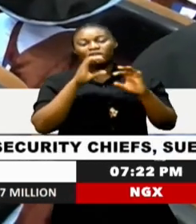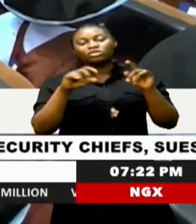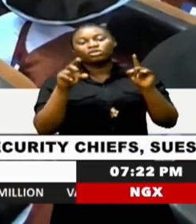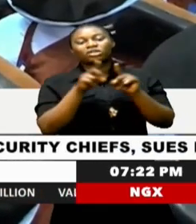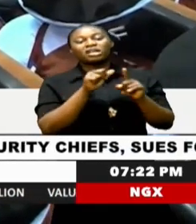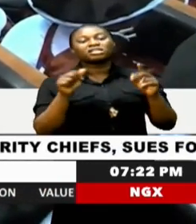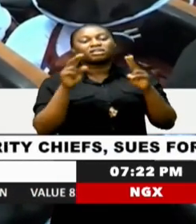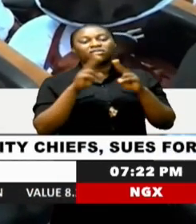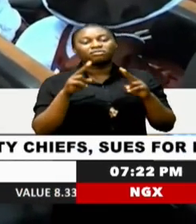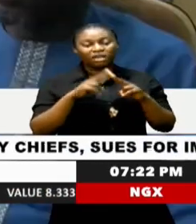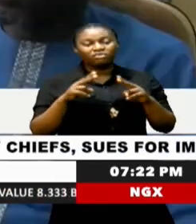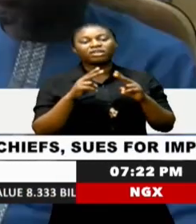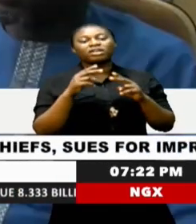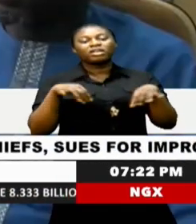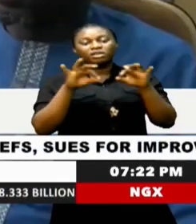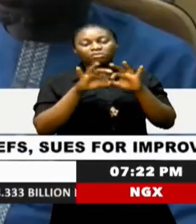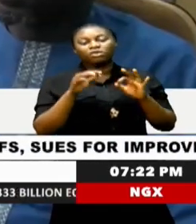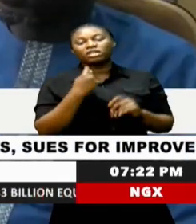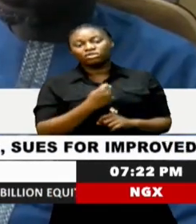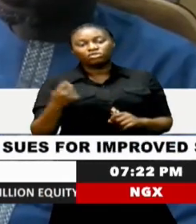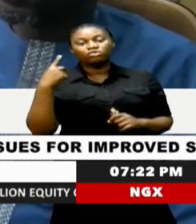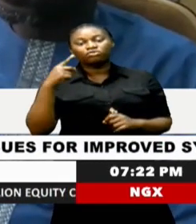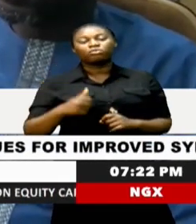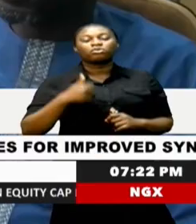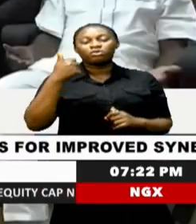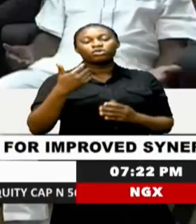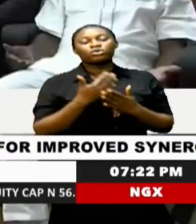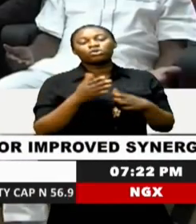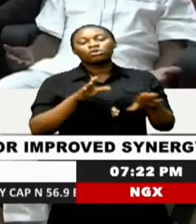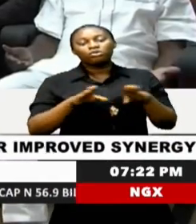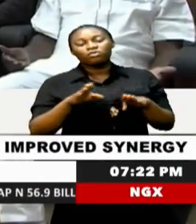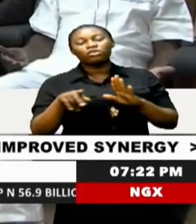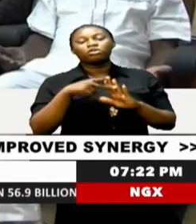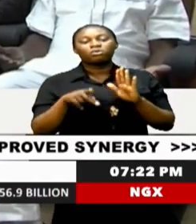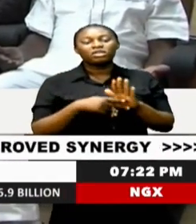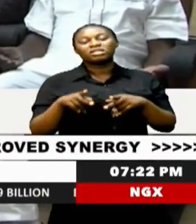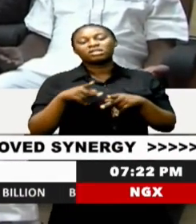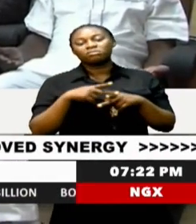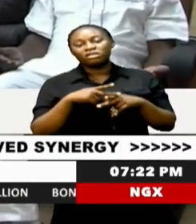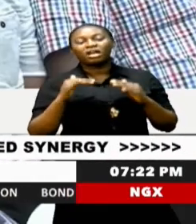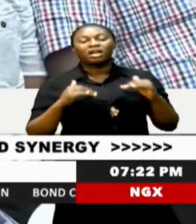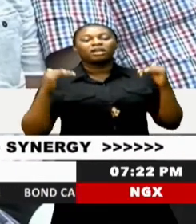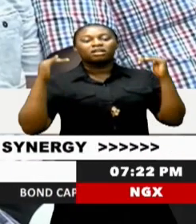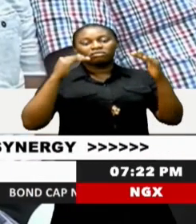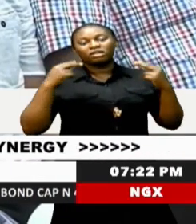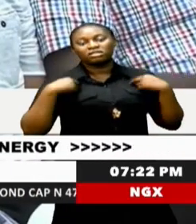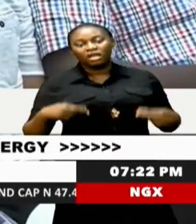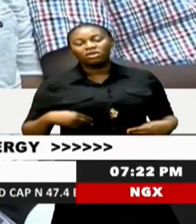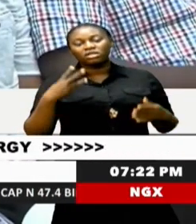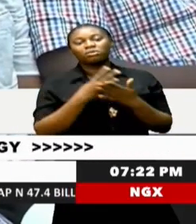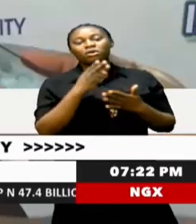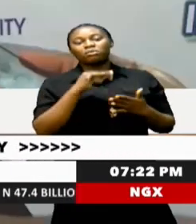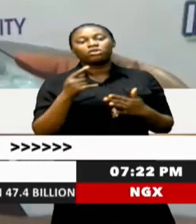a veritable tool for promoting behaviors, policies, and practices that advance health and well-being of a